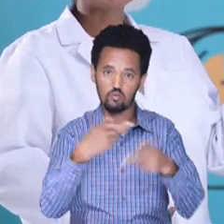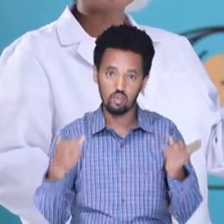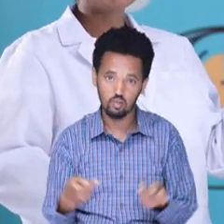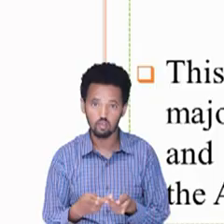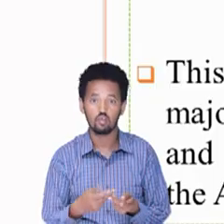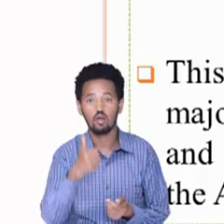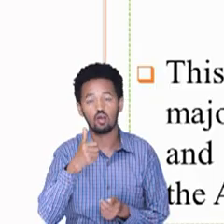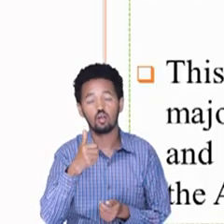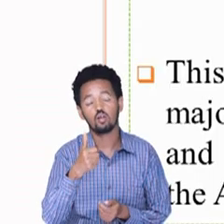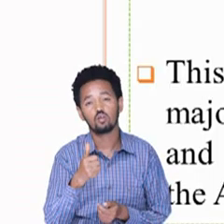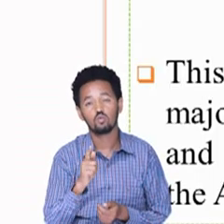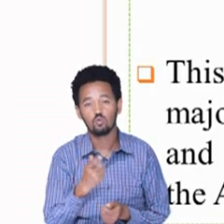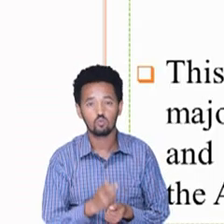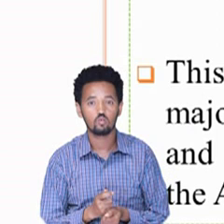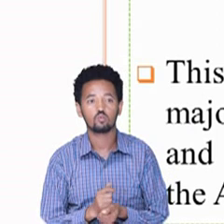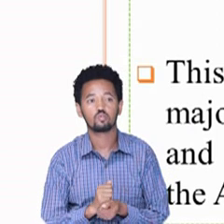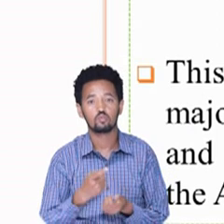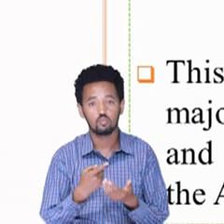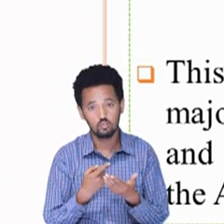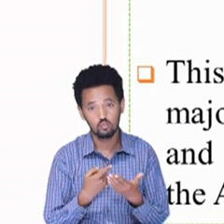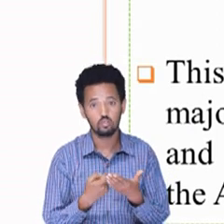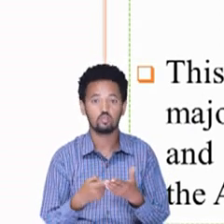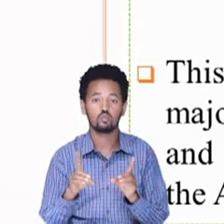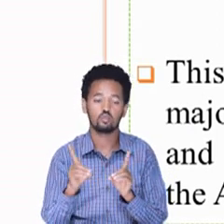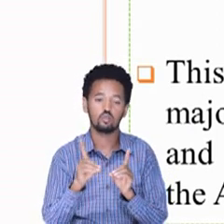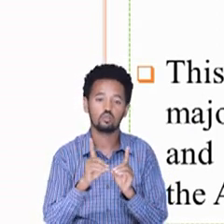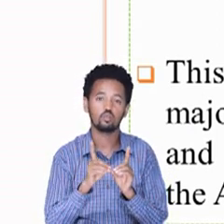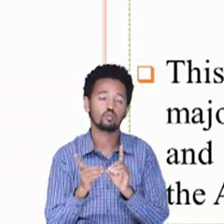annual discharge, and drainage density.